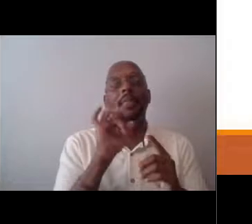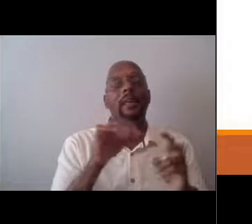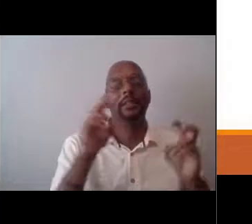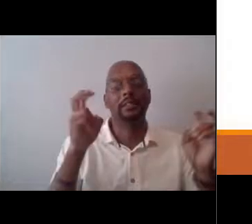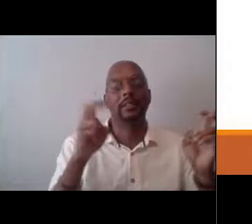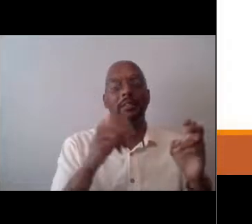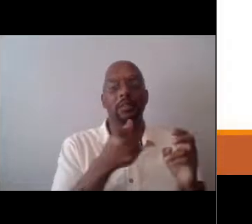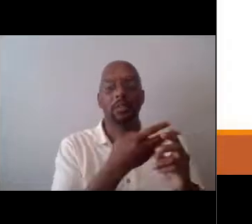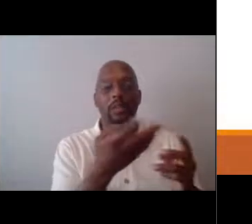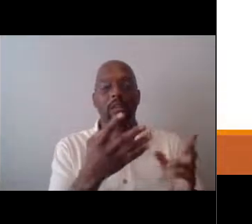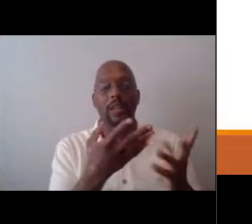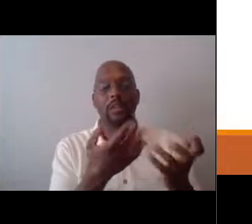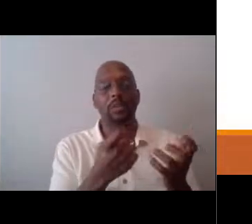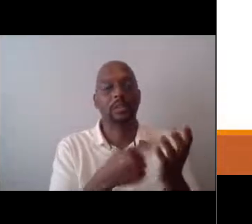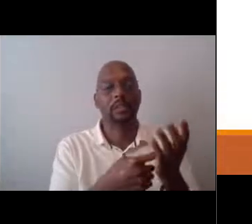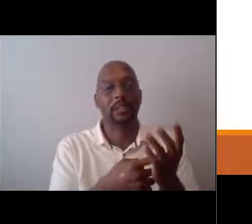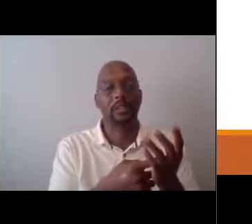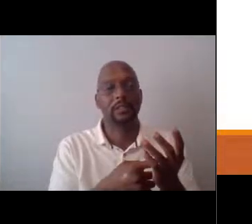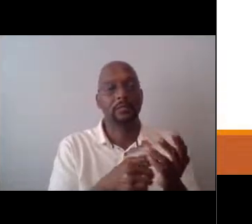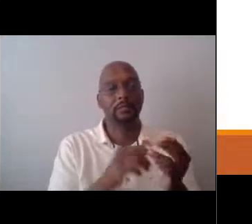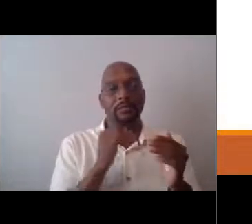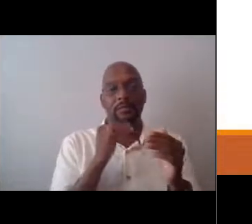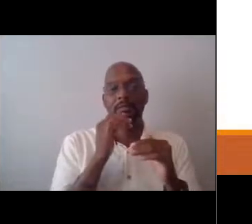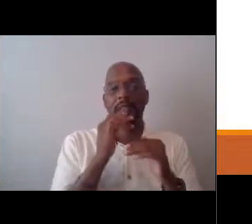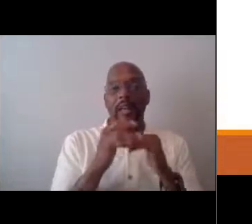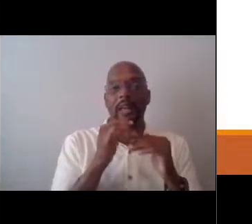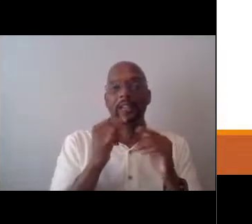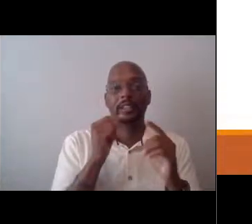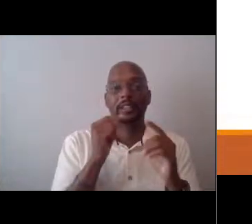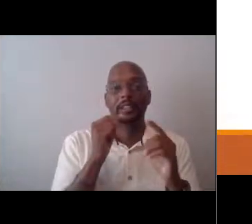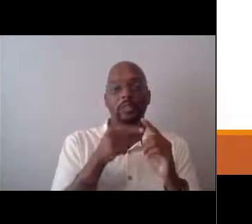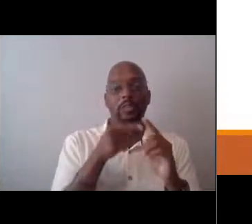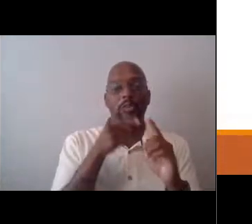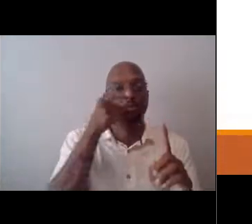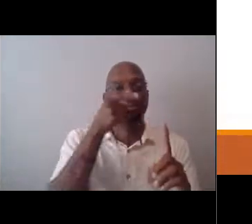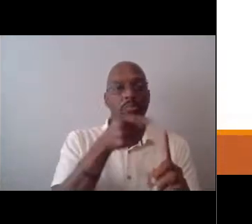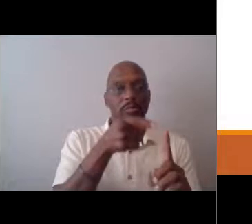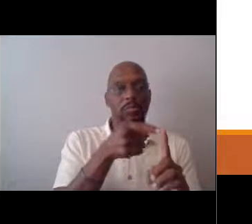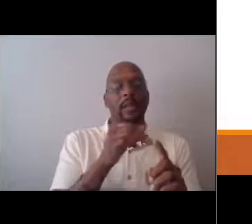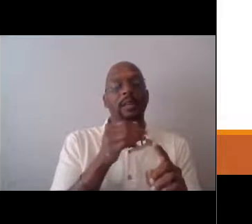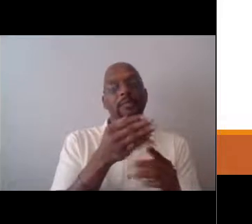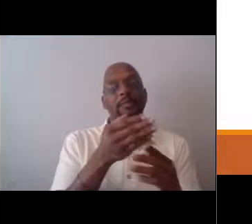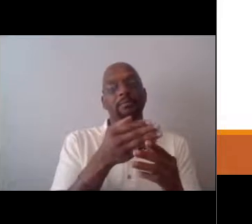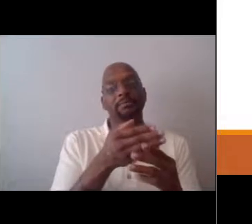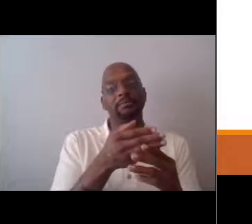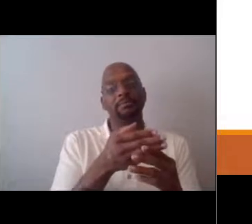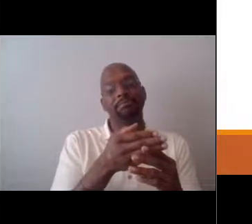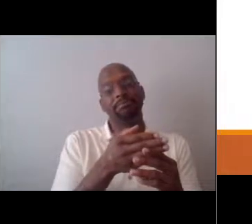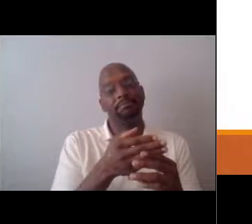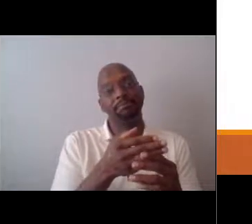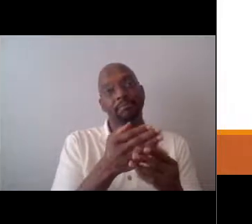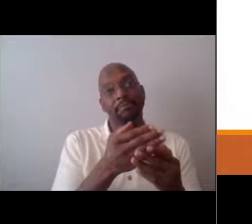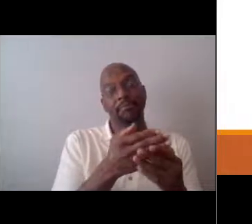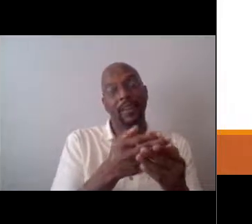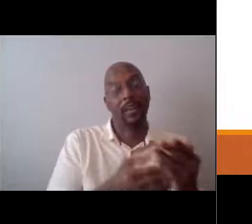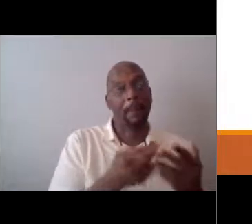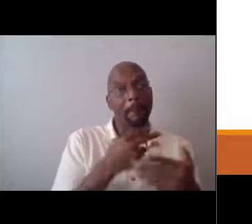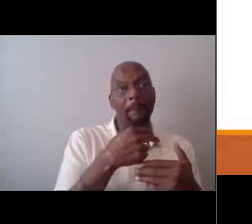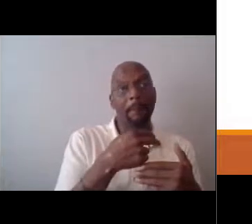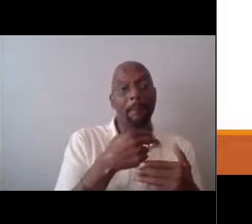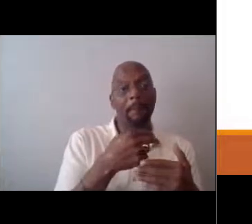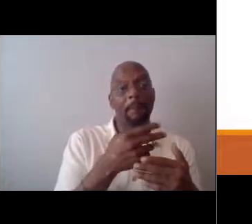quickly. Access to destination, that one cuts both ways. Some people are